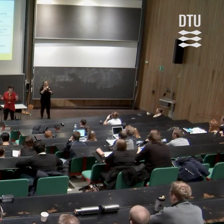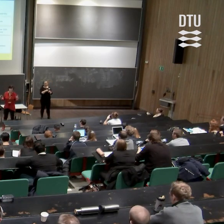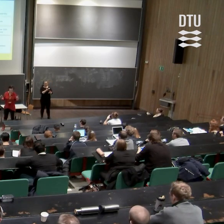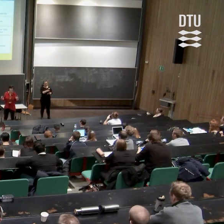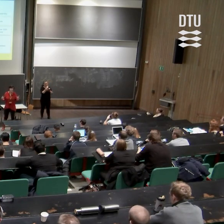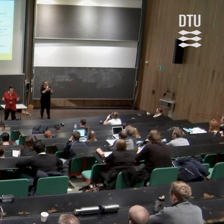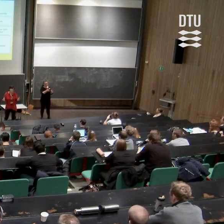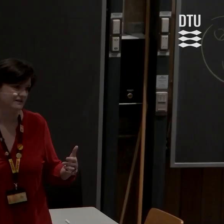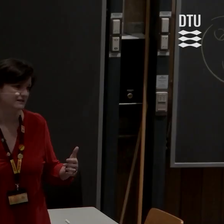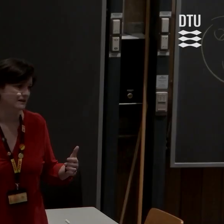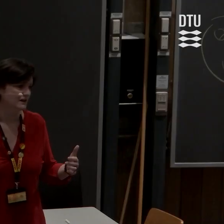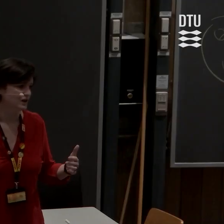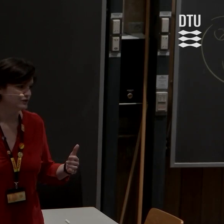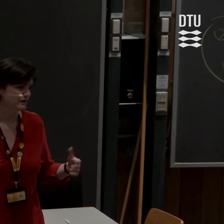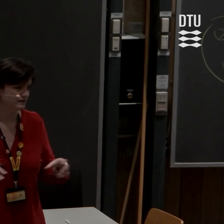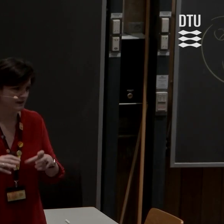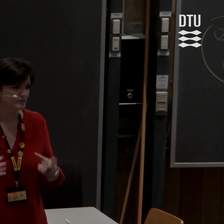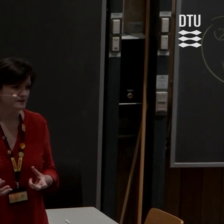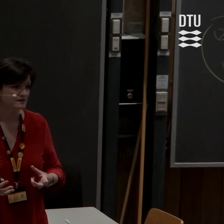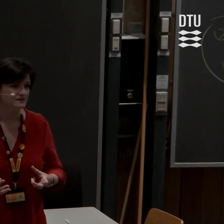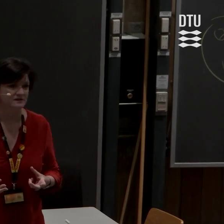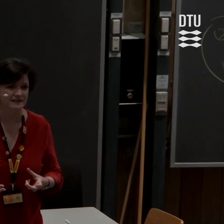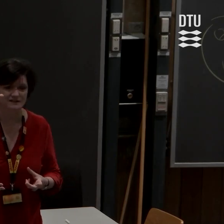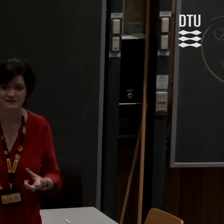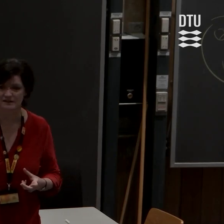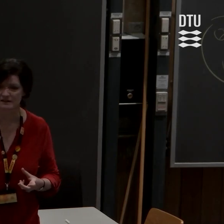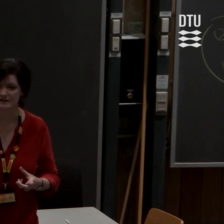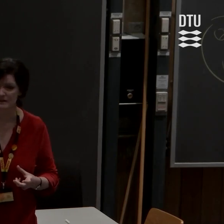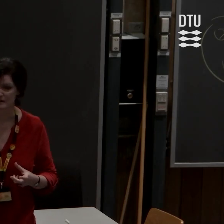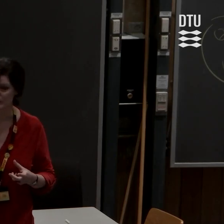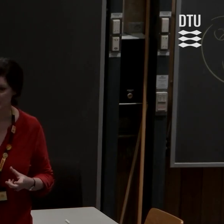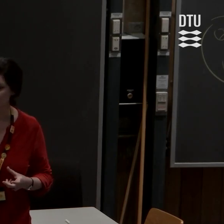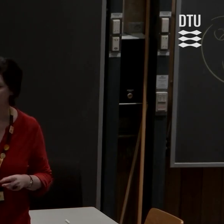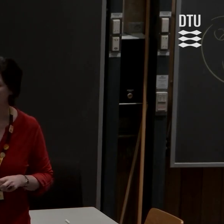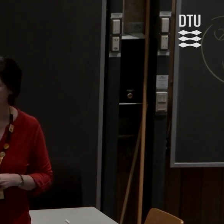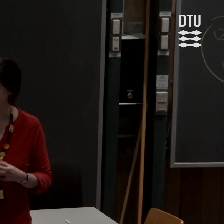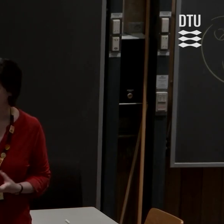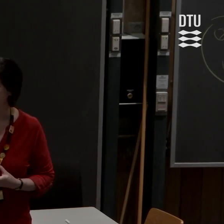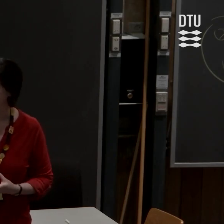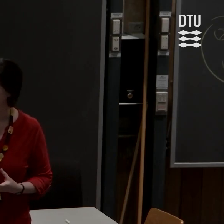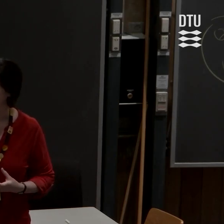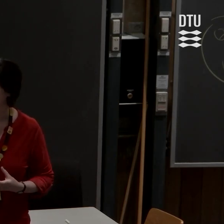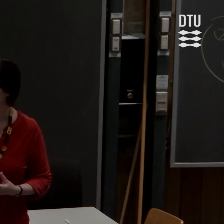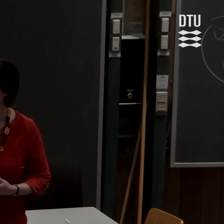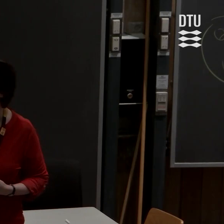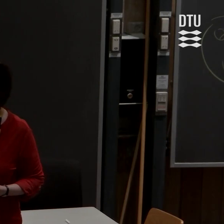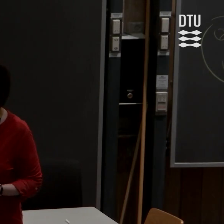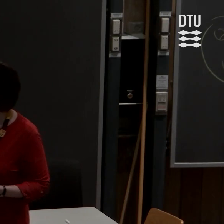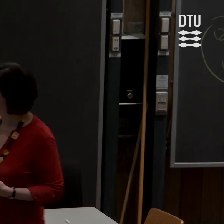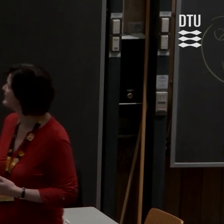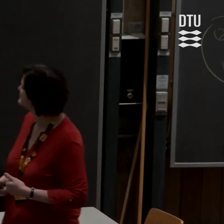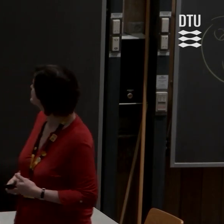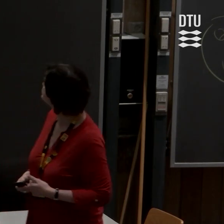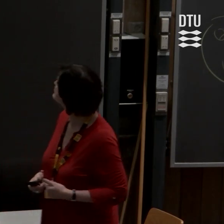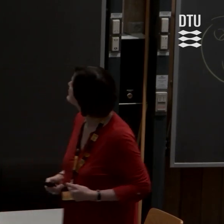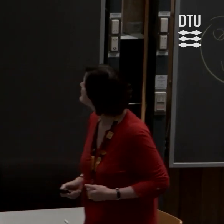a very clear indicator of whether that business is actually taking their people as a key enabler seriously.